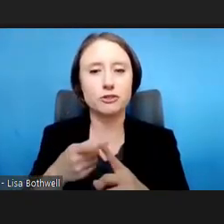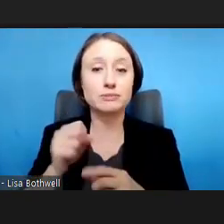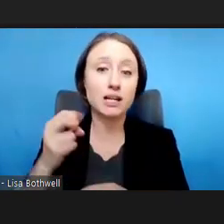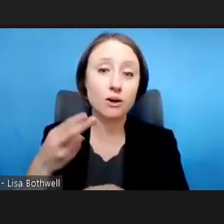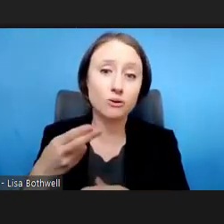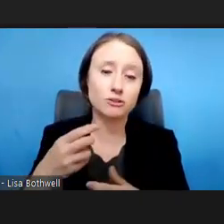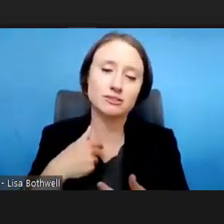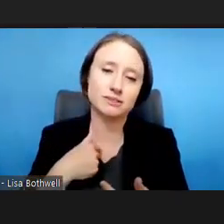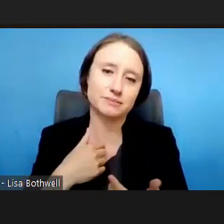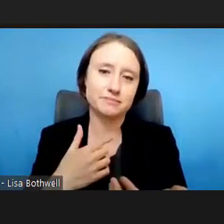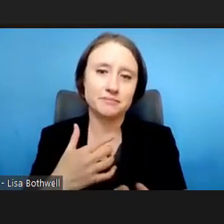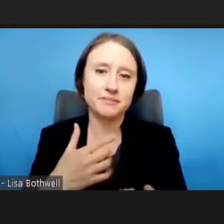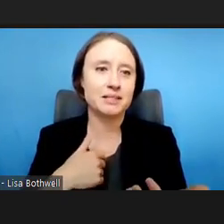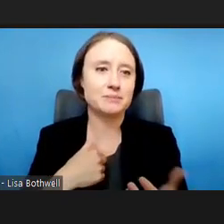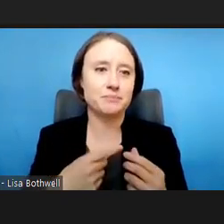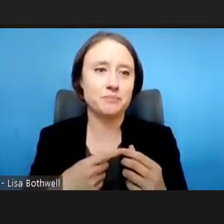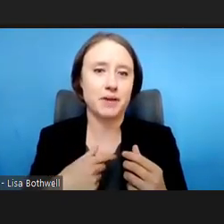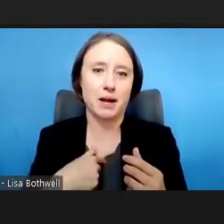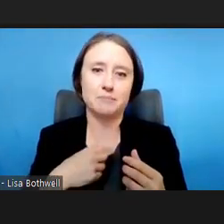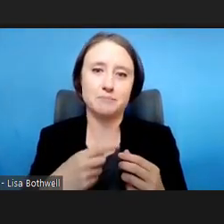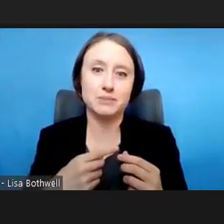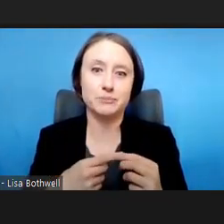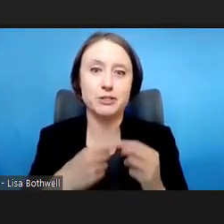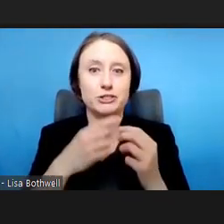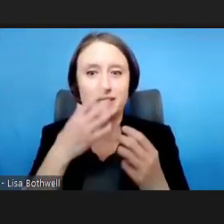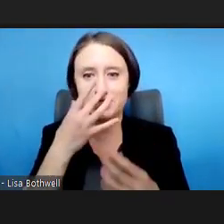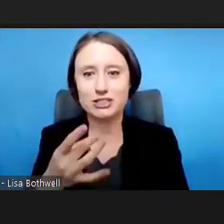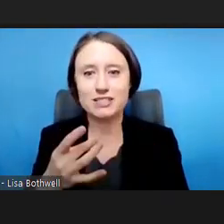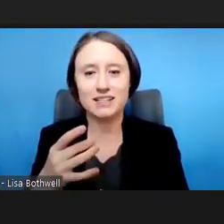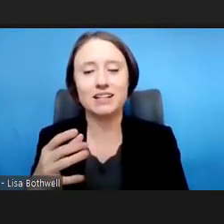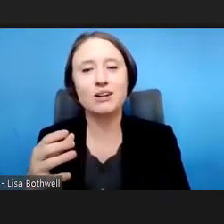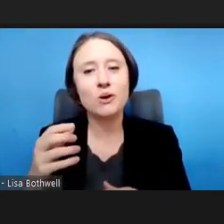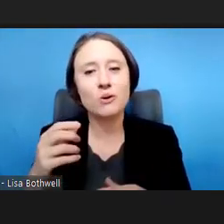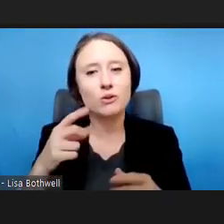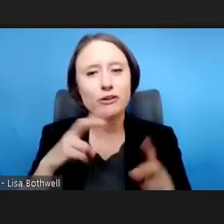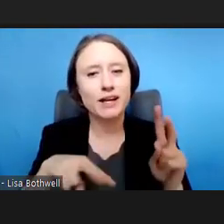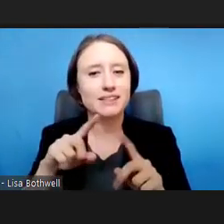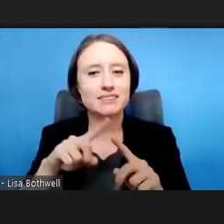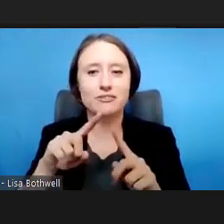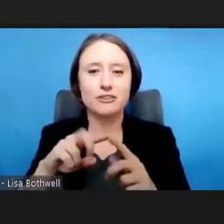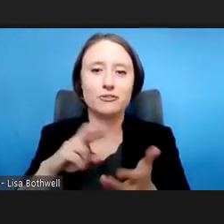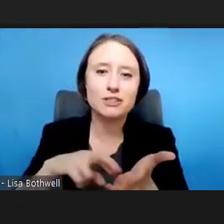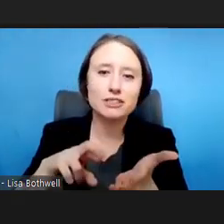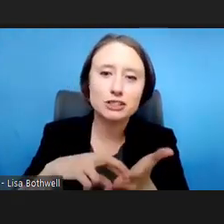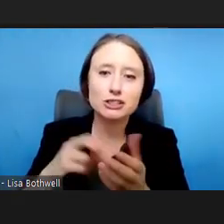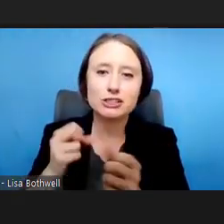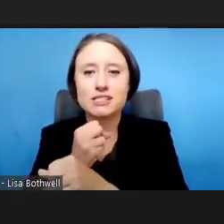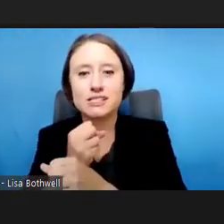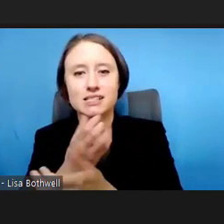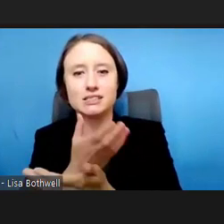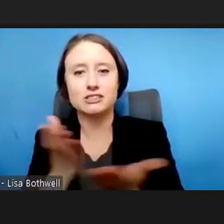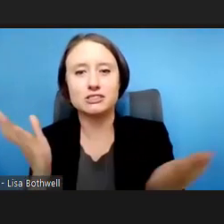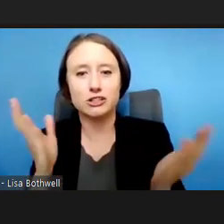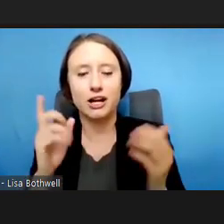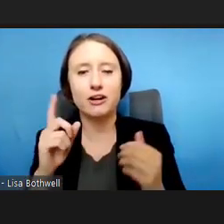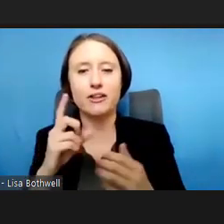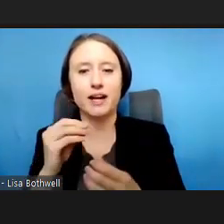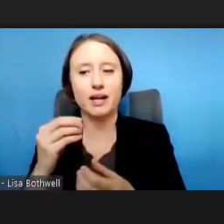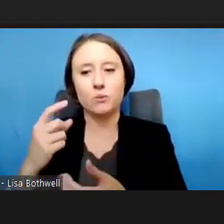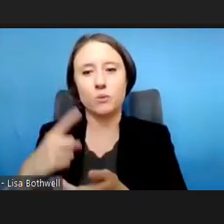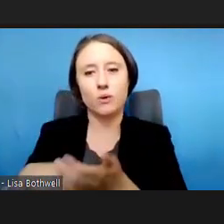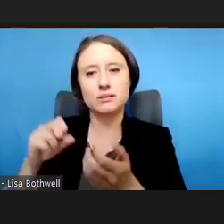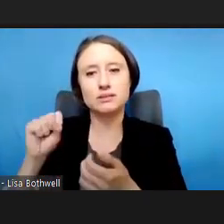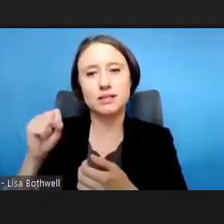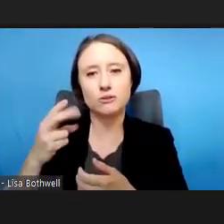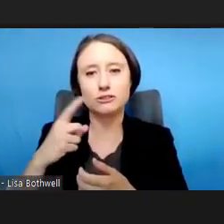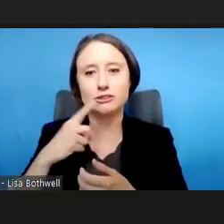ACL has been gathering information from stakeholders, at which I am especially interested in looking at various